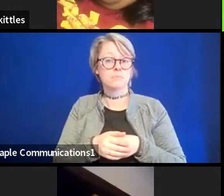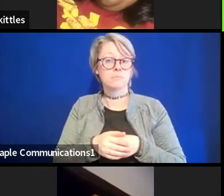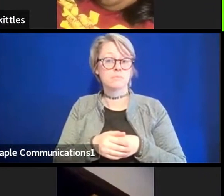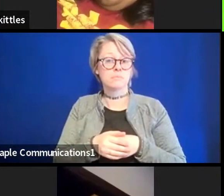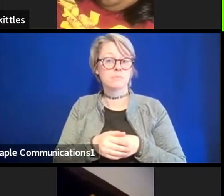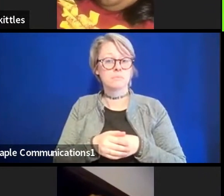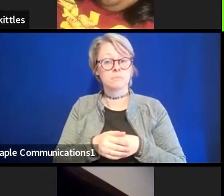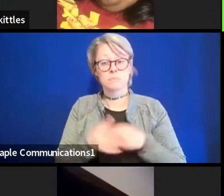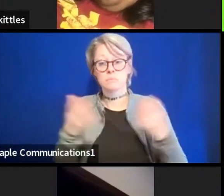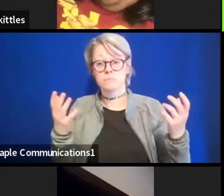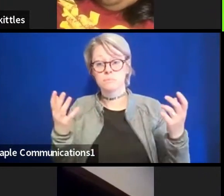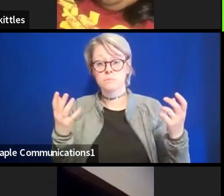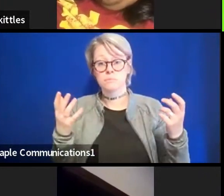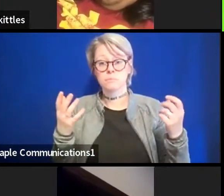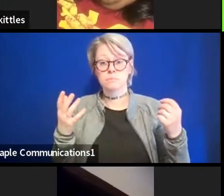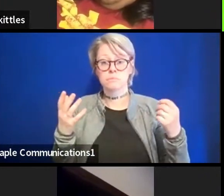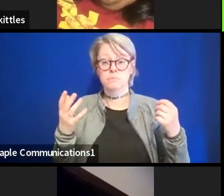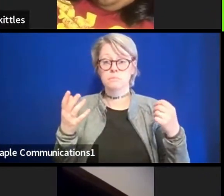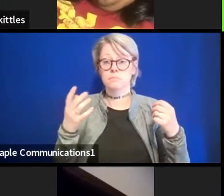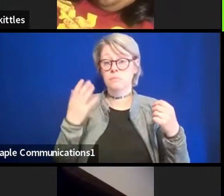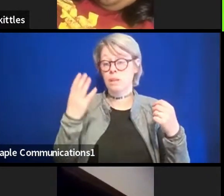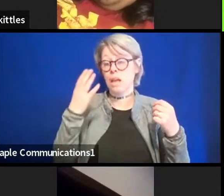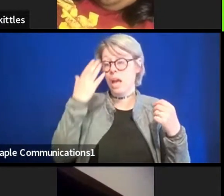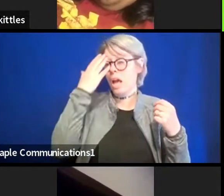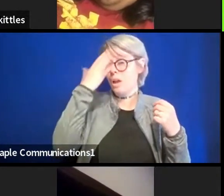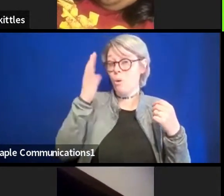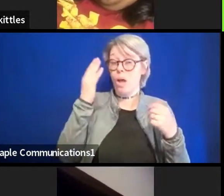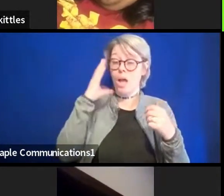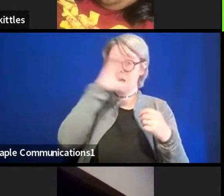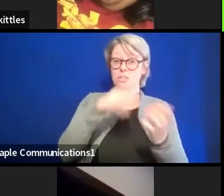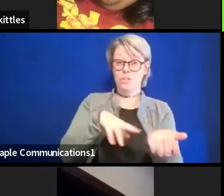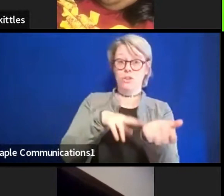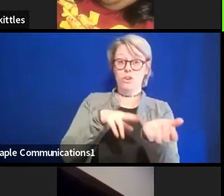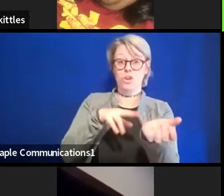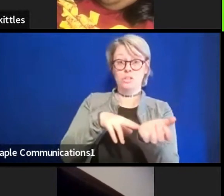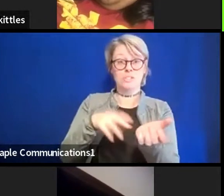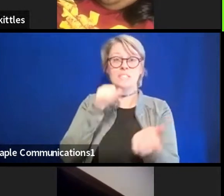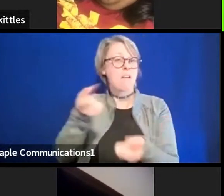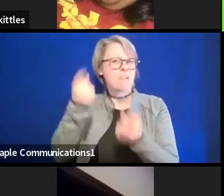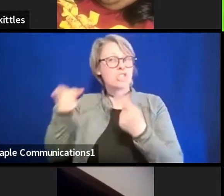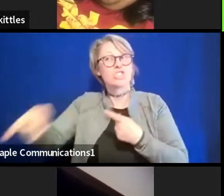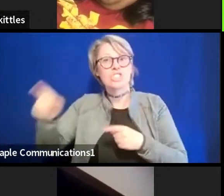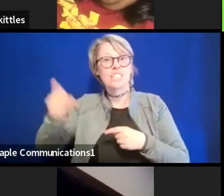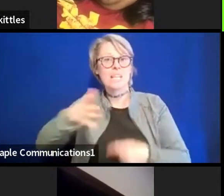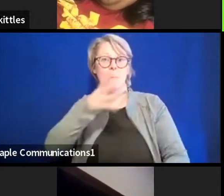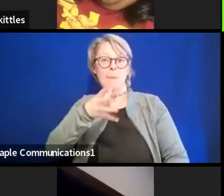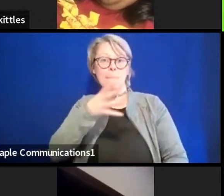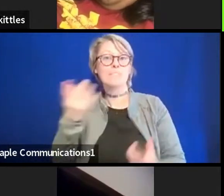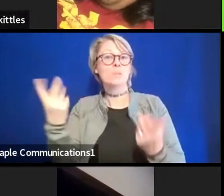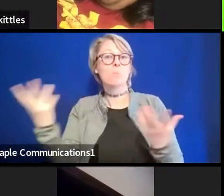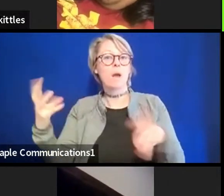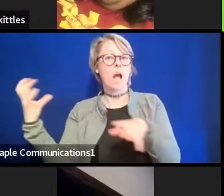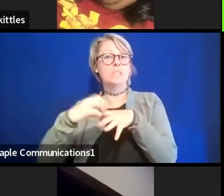the nurse was holding her so tight and like all she wanted was me, she bit her